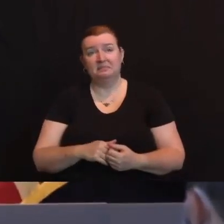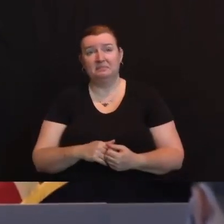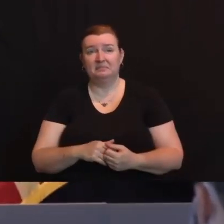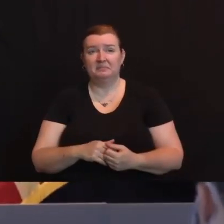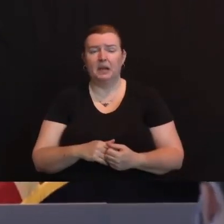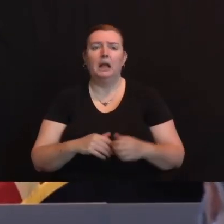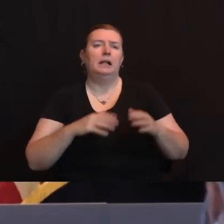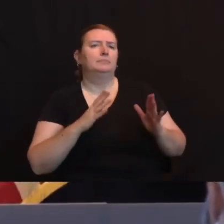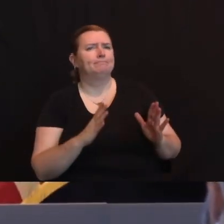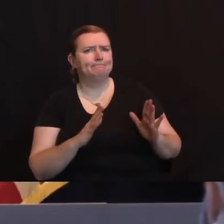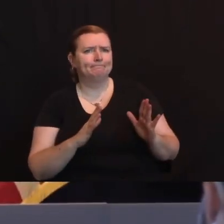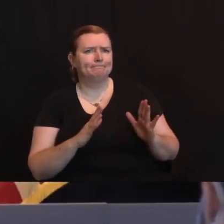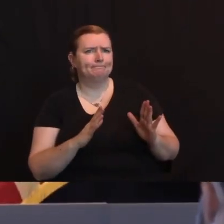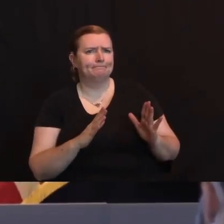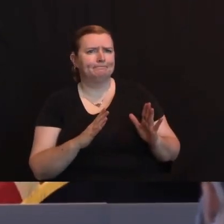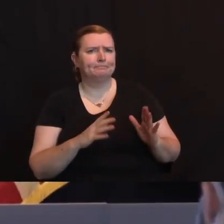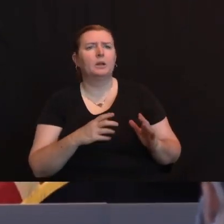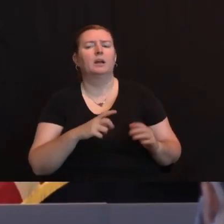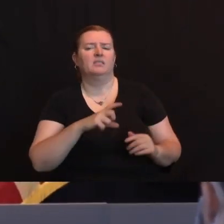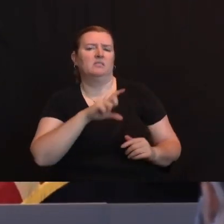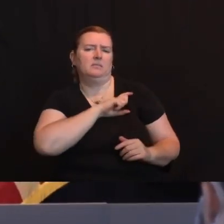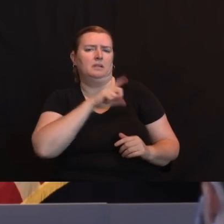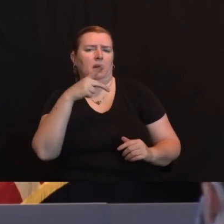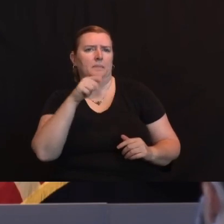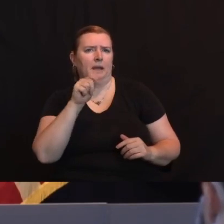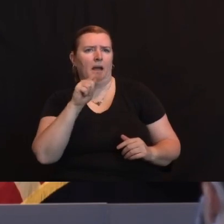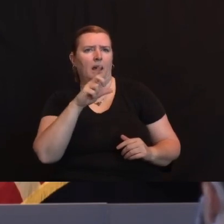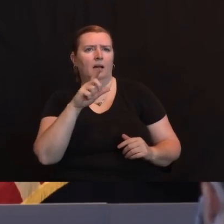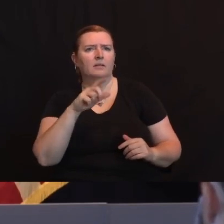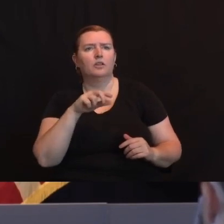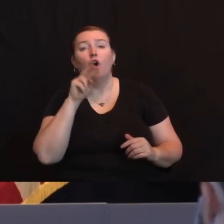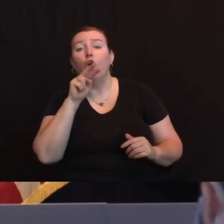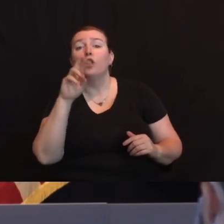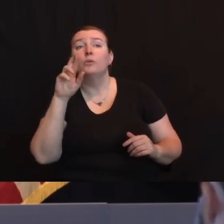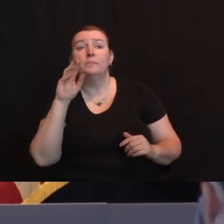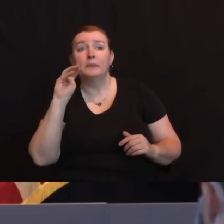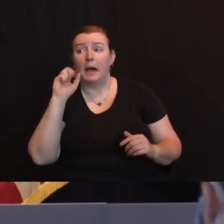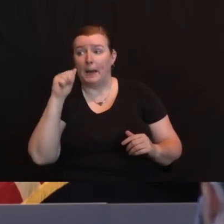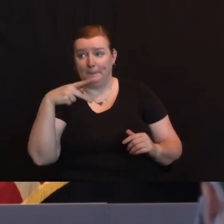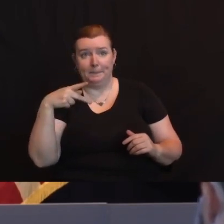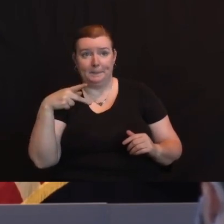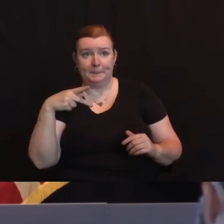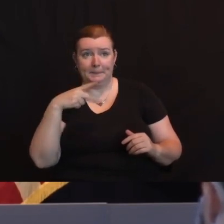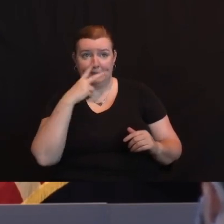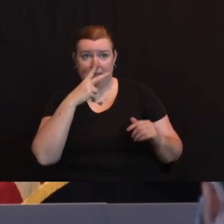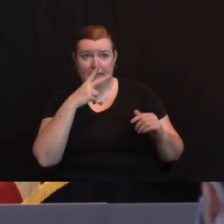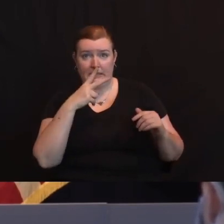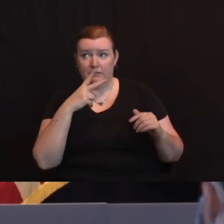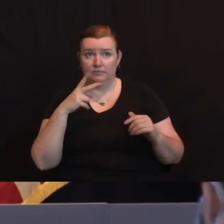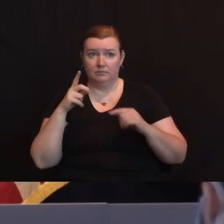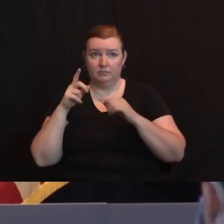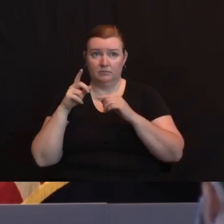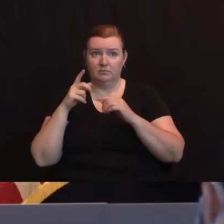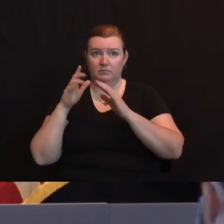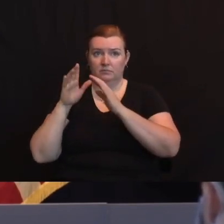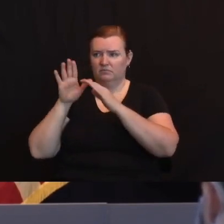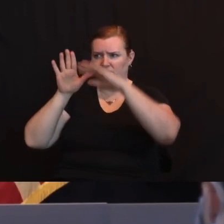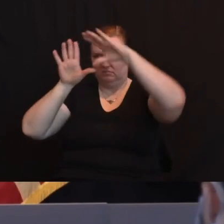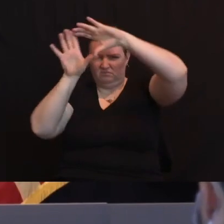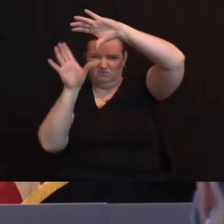models, they run pretty much right over the top. But a few miles either way could be the difference between that 2 to 4